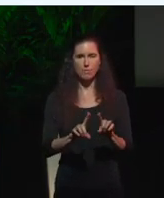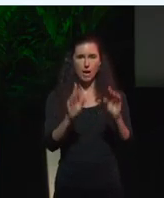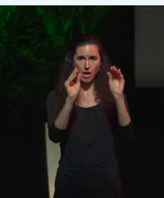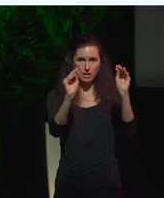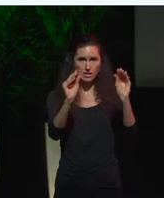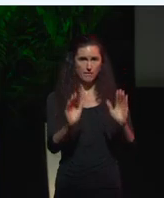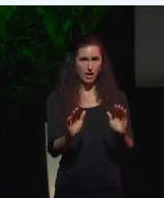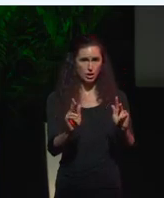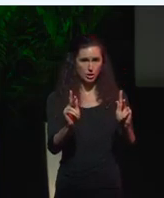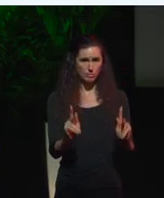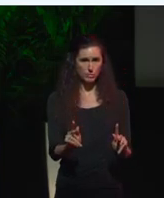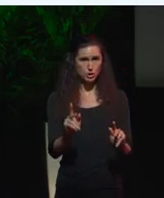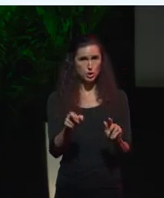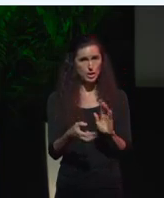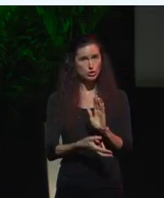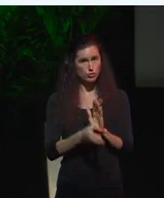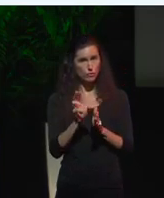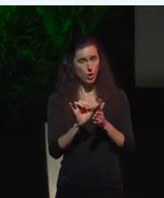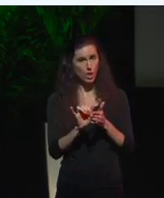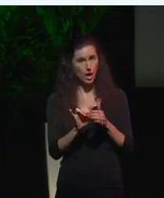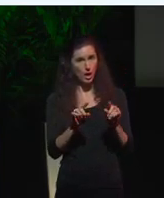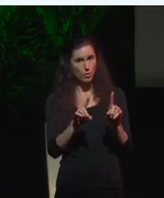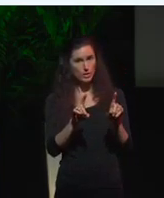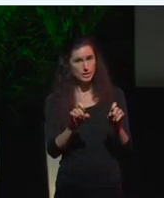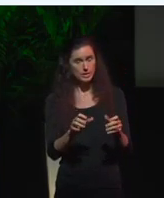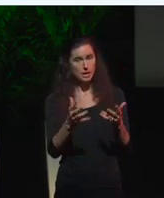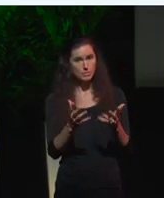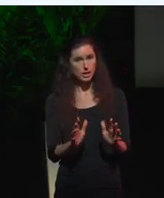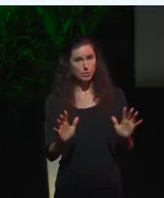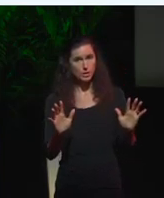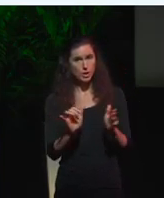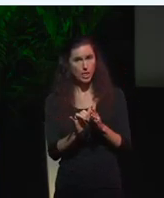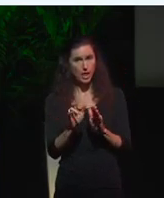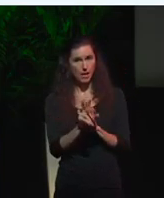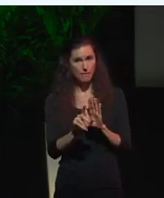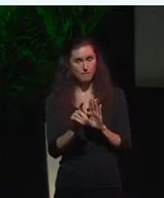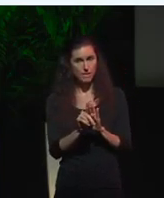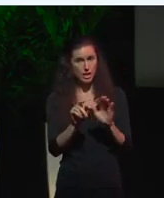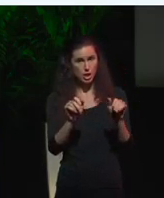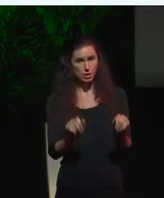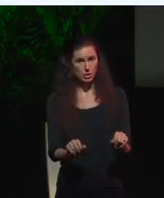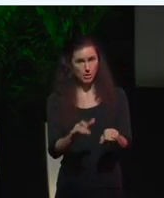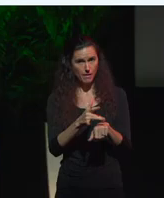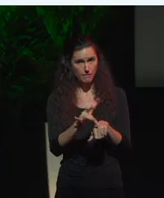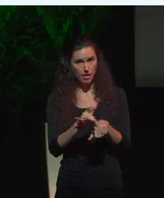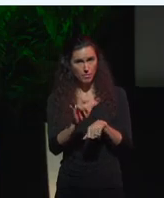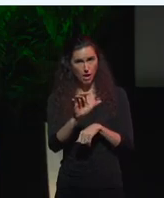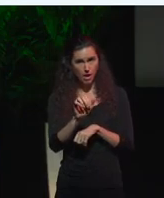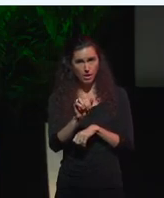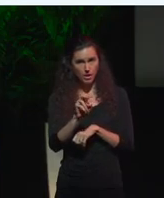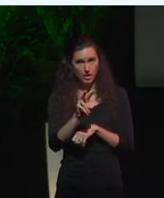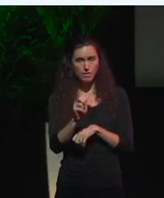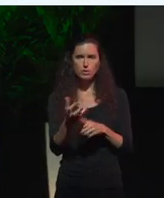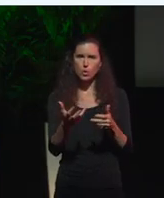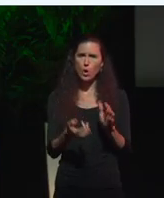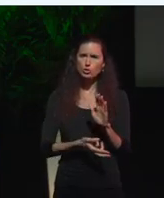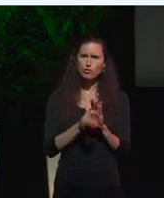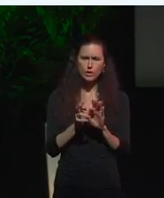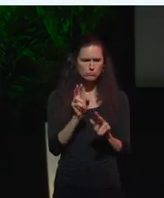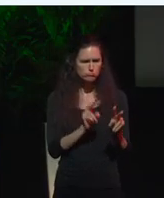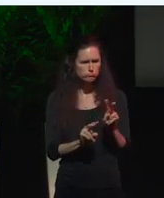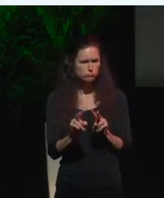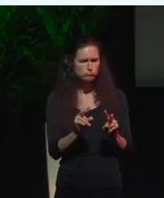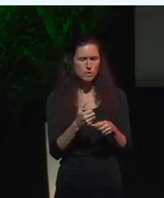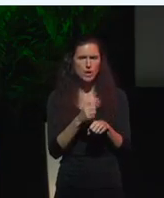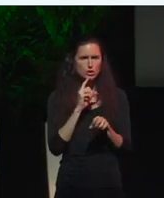faculty member, you need to review that once the exam is complete. So that video is made available in Canvas, and you would want to review that